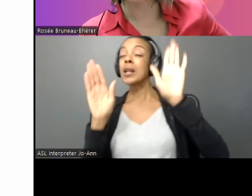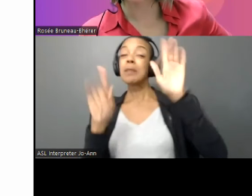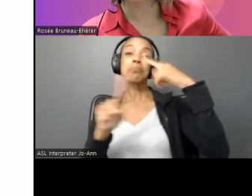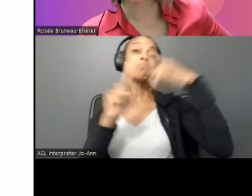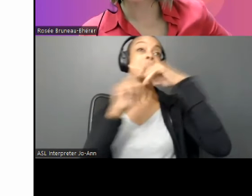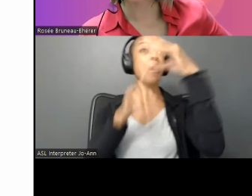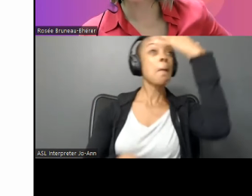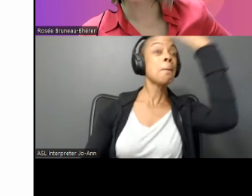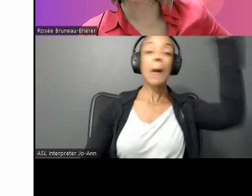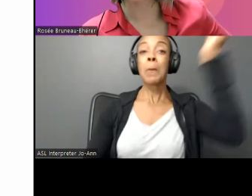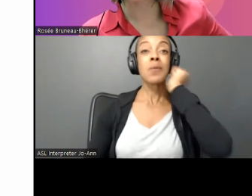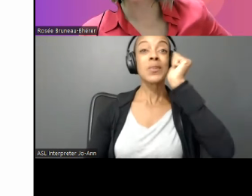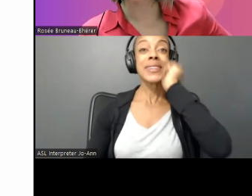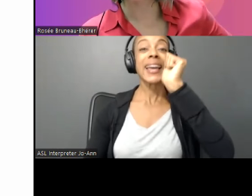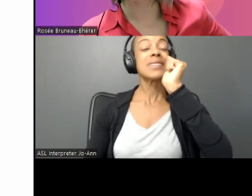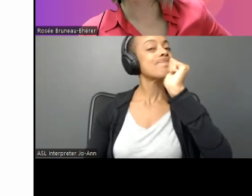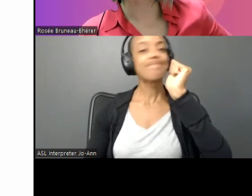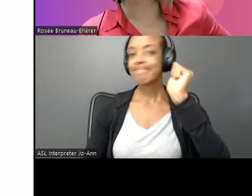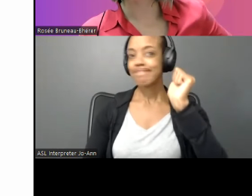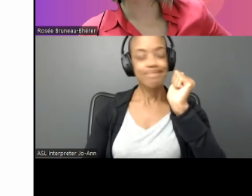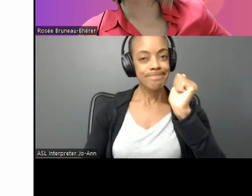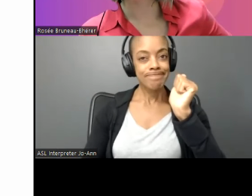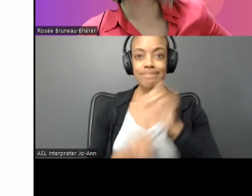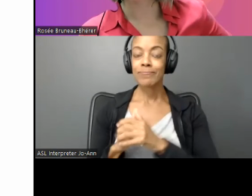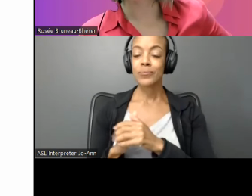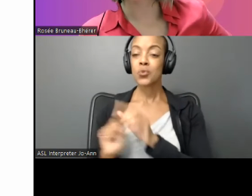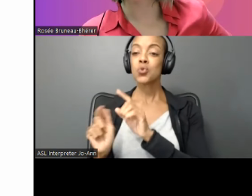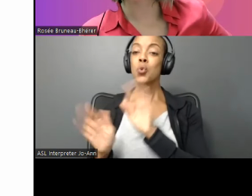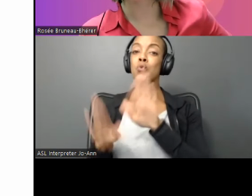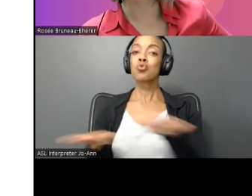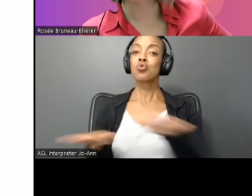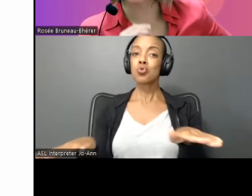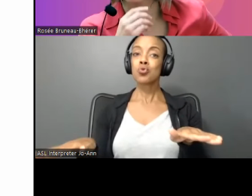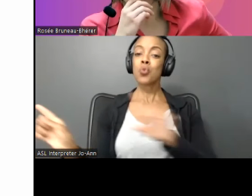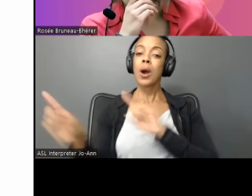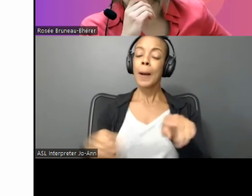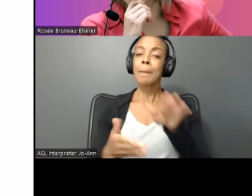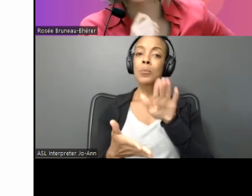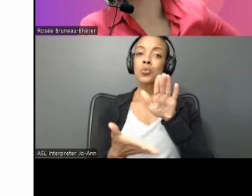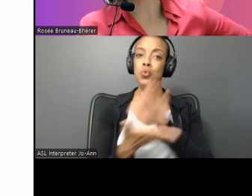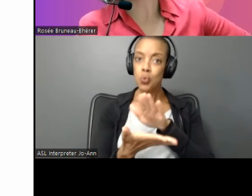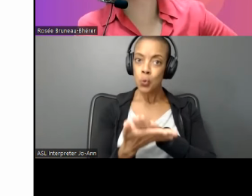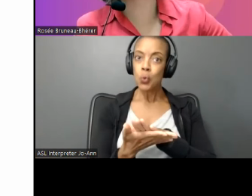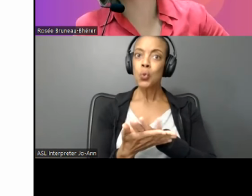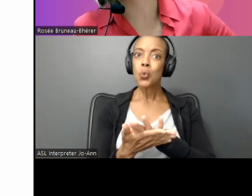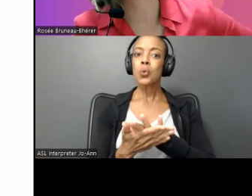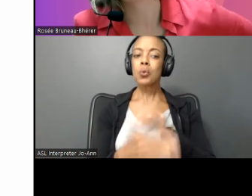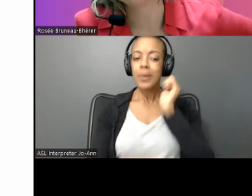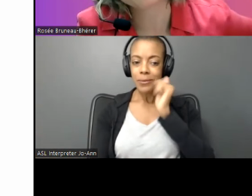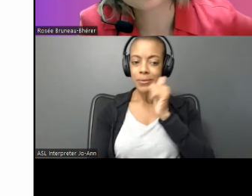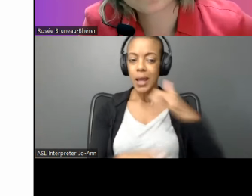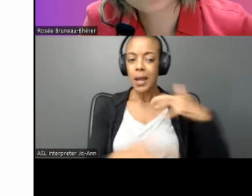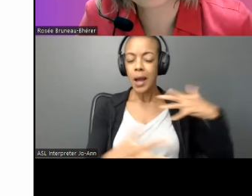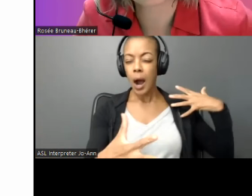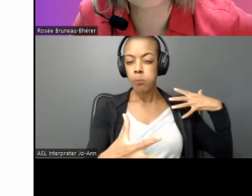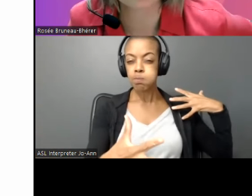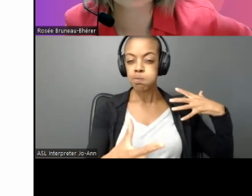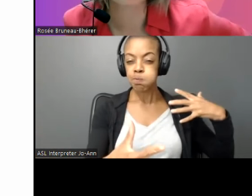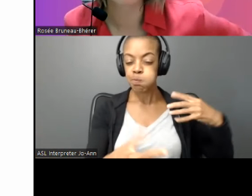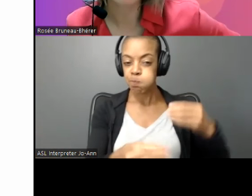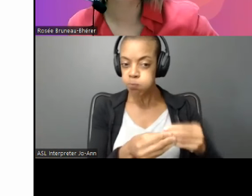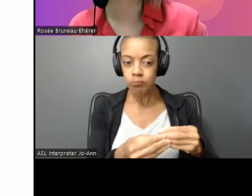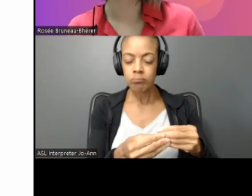of experiences do children and youth accumulate? Think of the children that you work with,